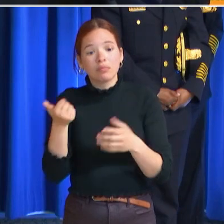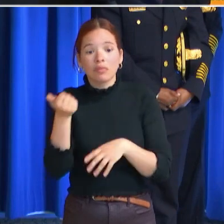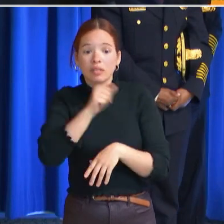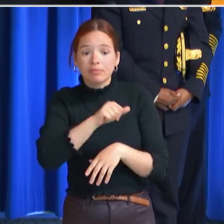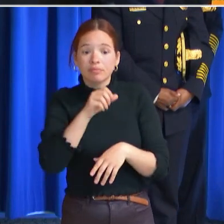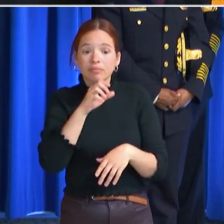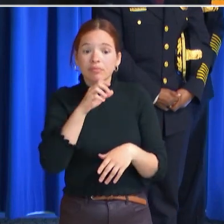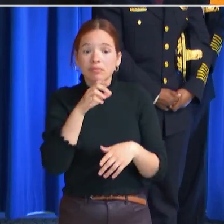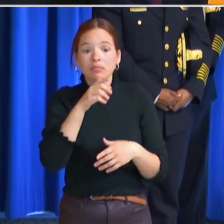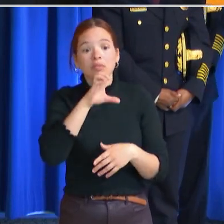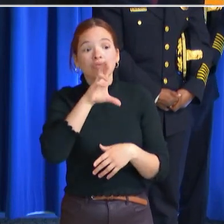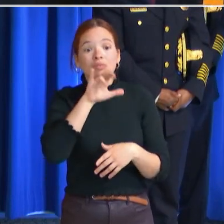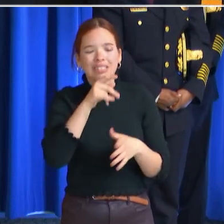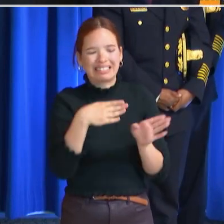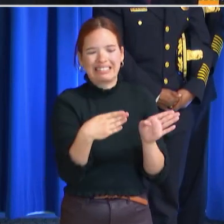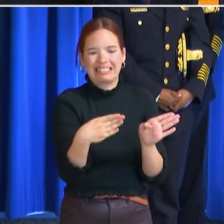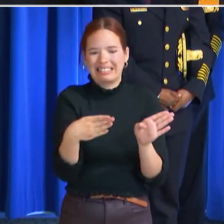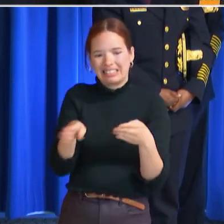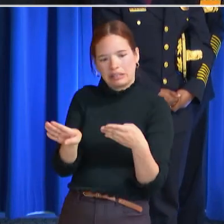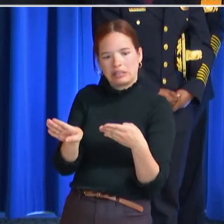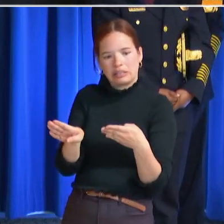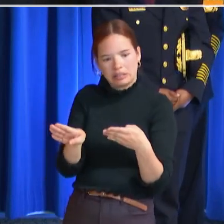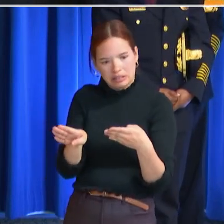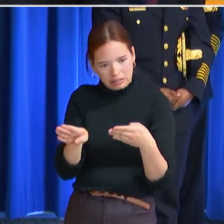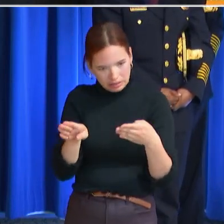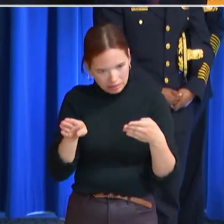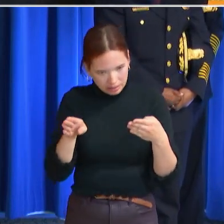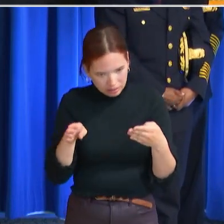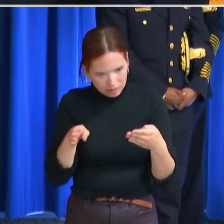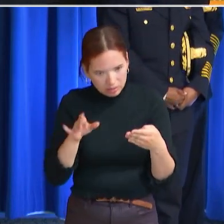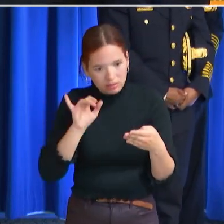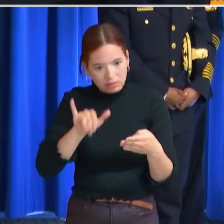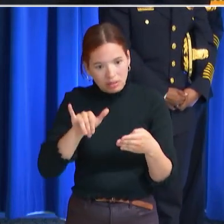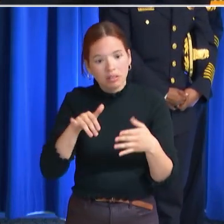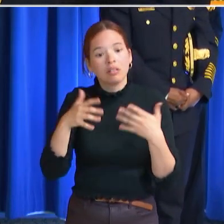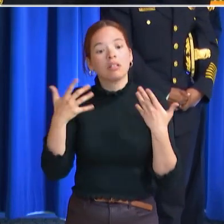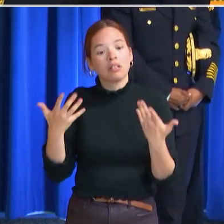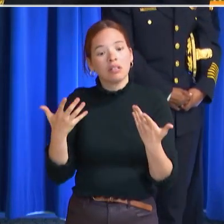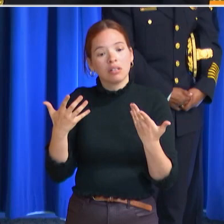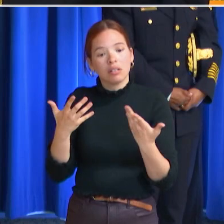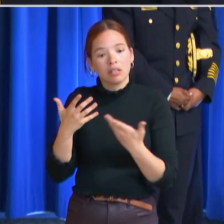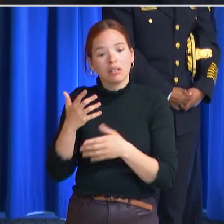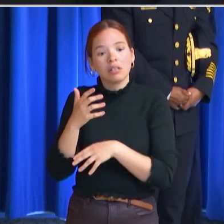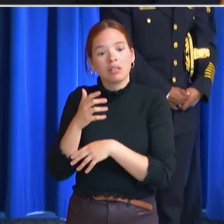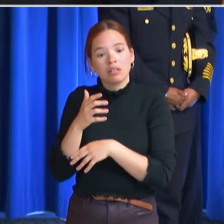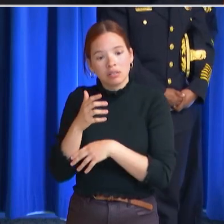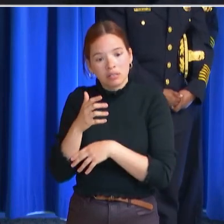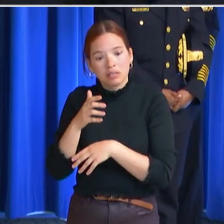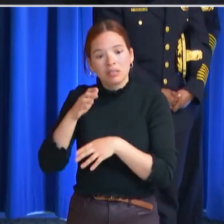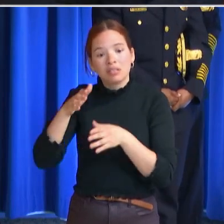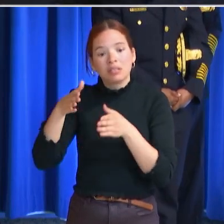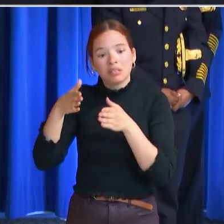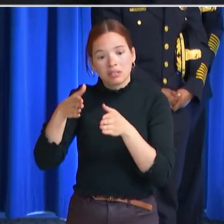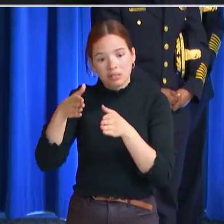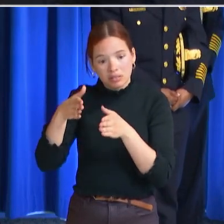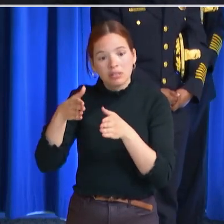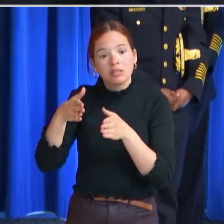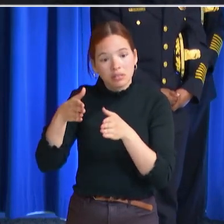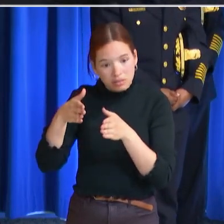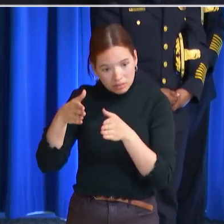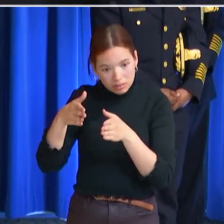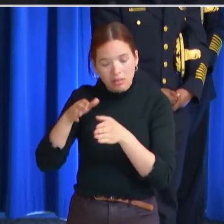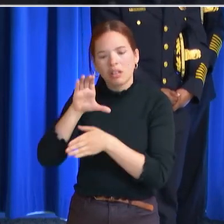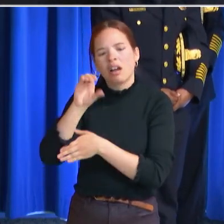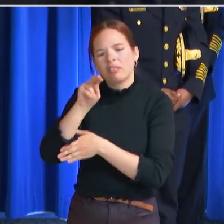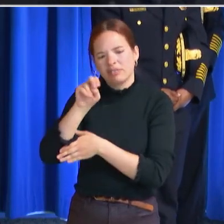shift happens, let's say, for example, we're focusing on the 1400 block of Pennsylvania Avenue, and we start deploying this strategy here in